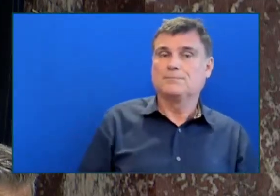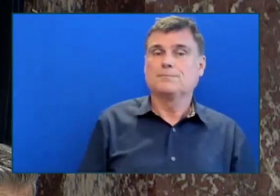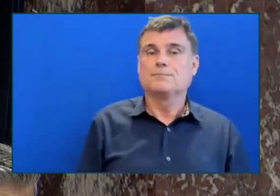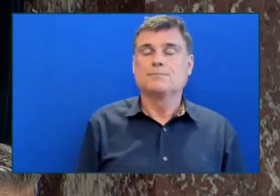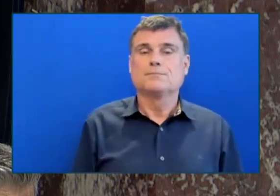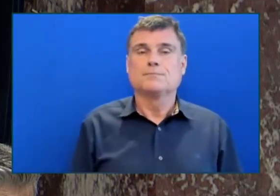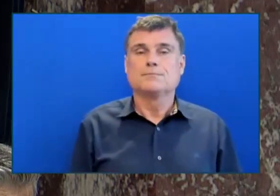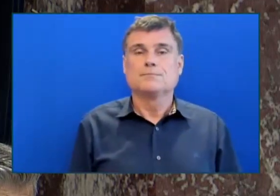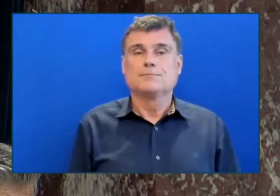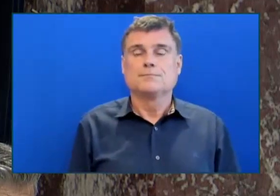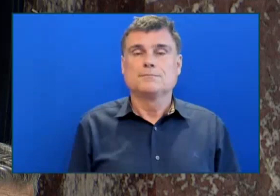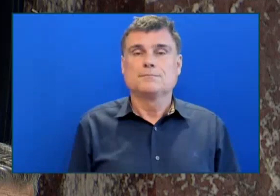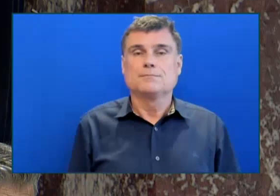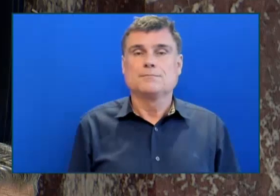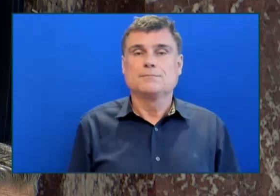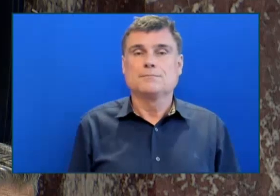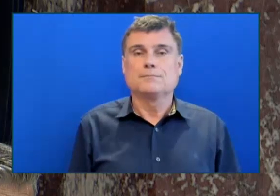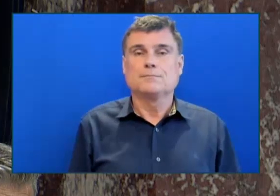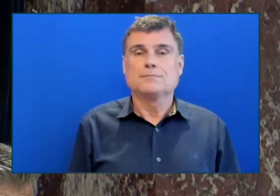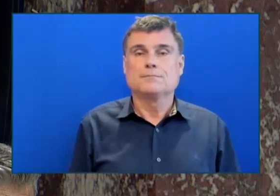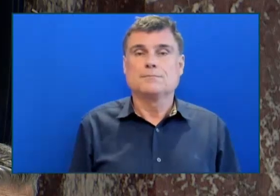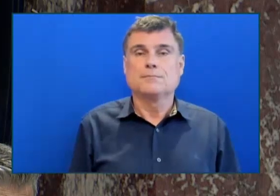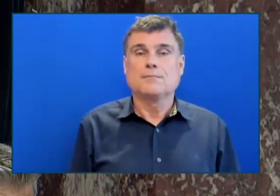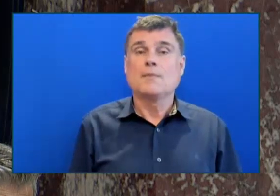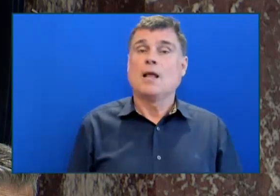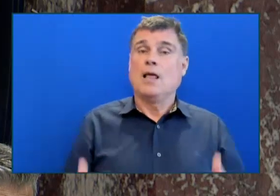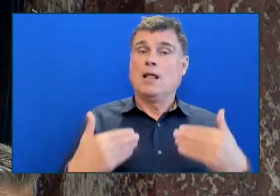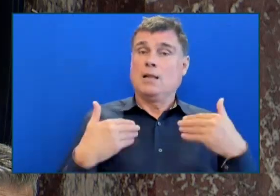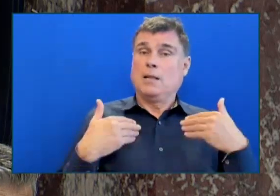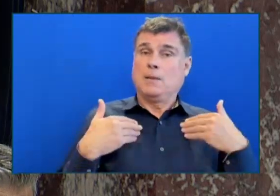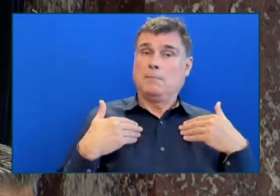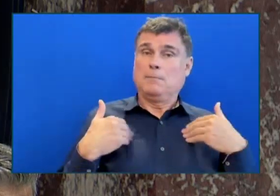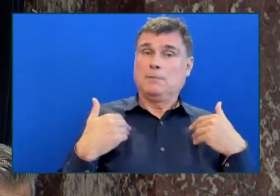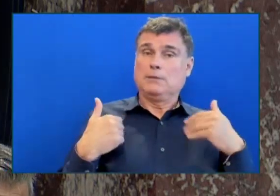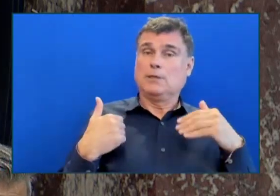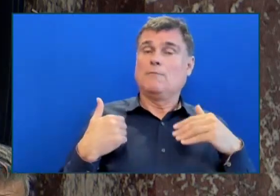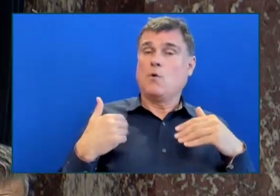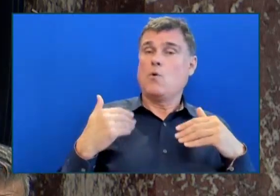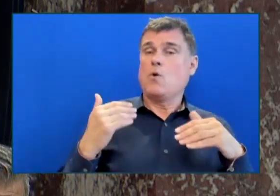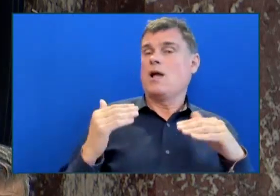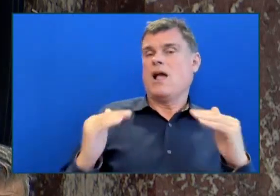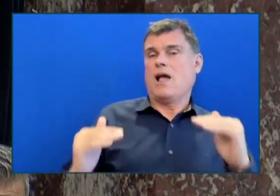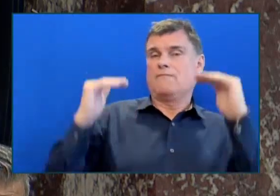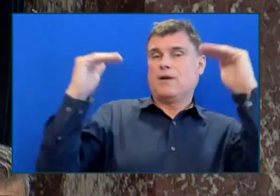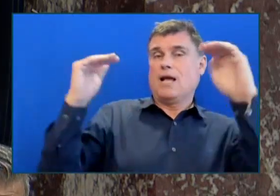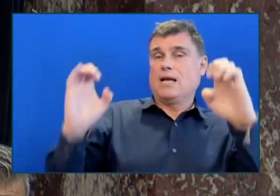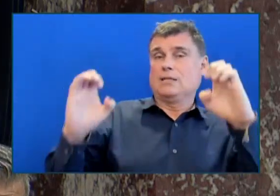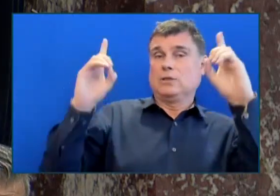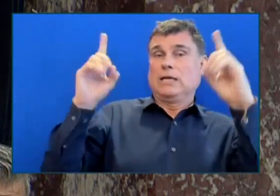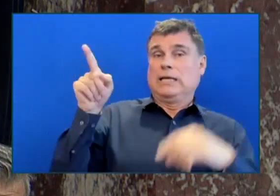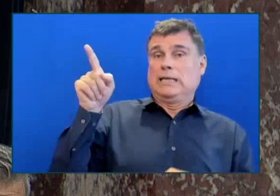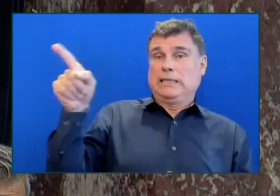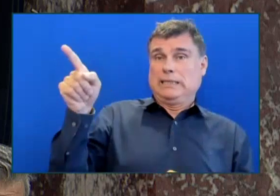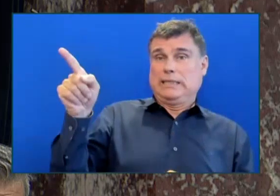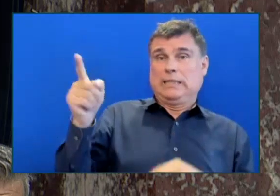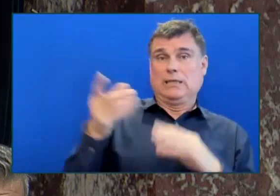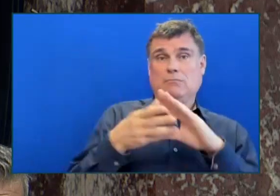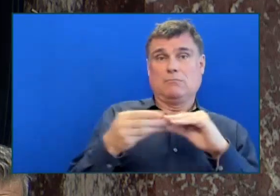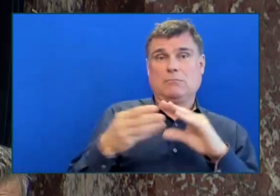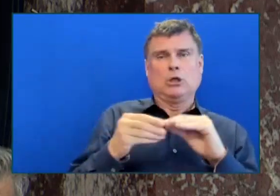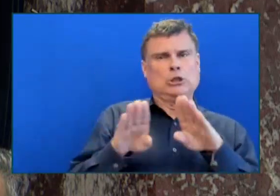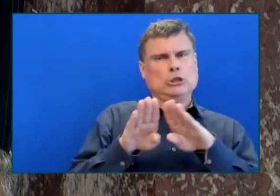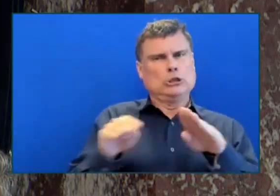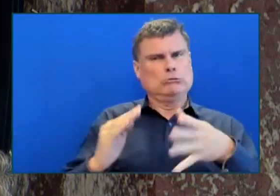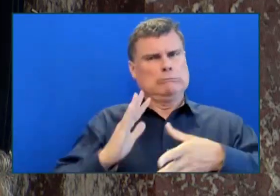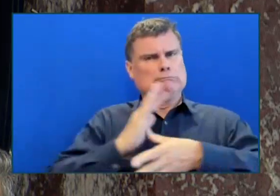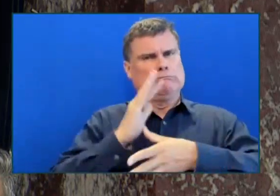said, our children are, quote, the most precious resource we have, end quote. I agree with the Minister on that, but this